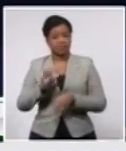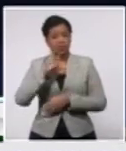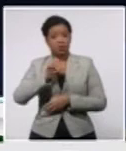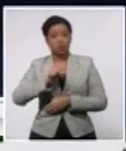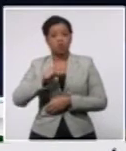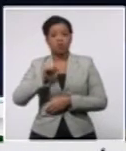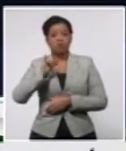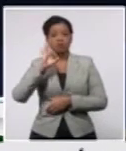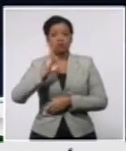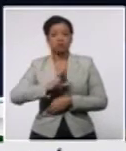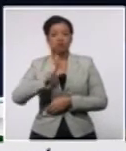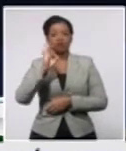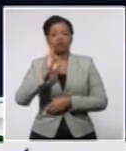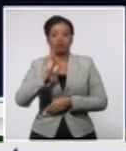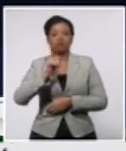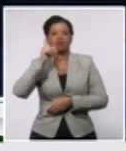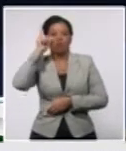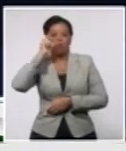49.4%, and